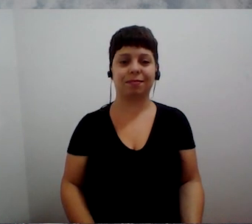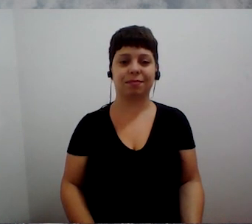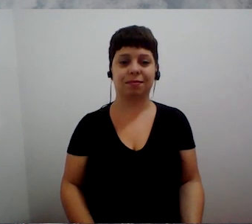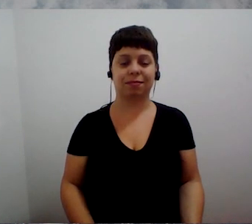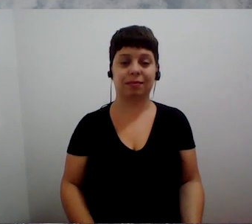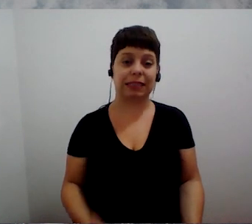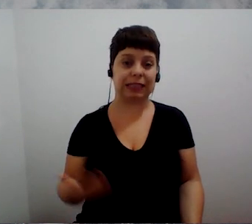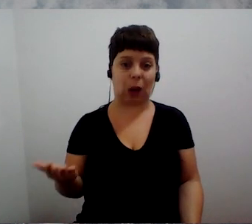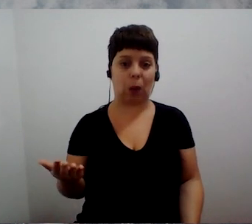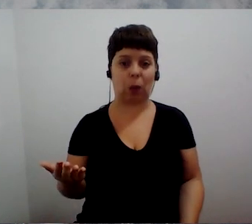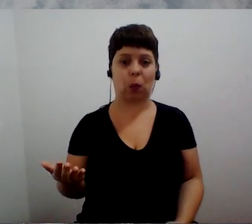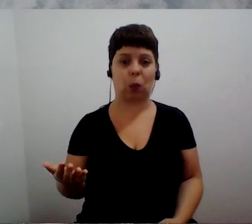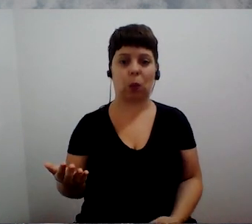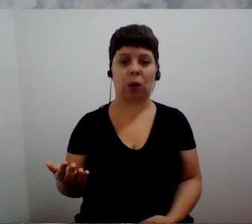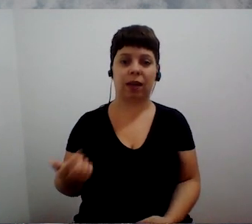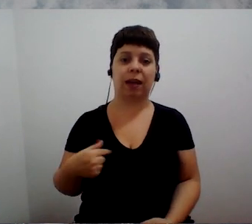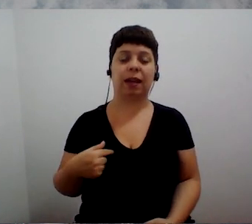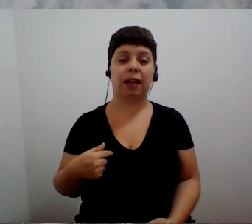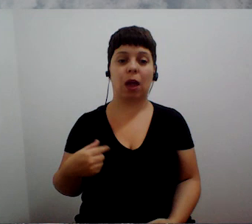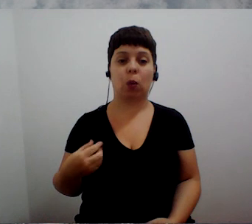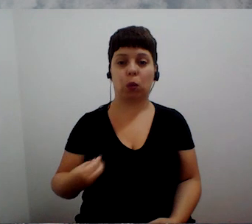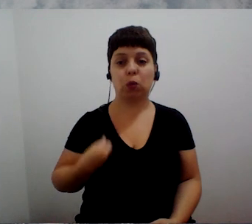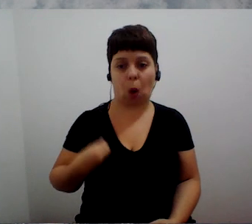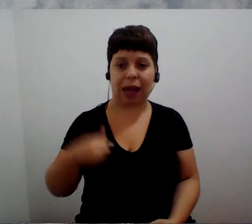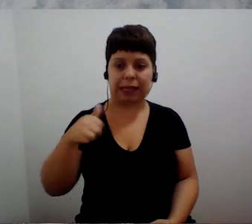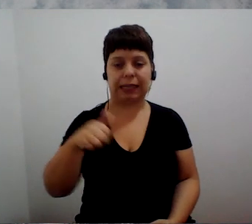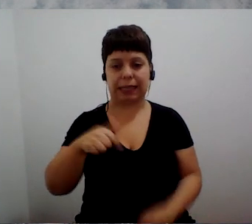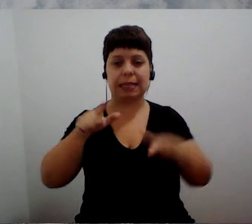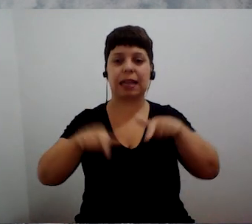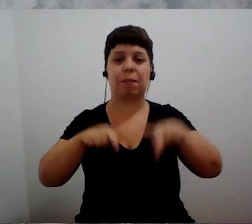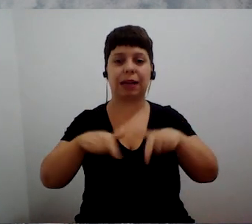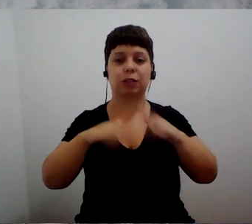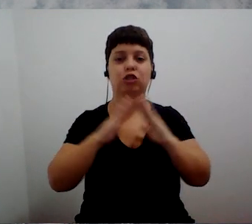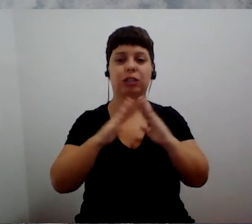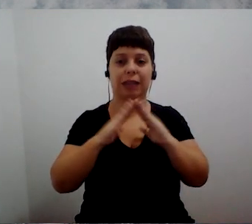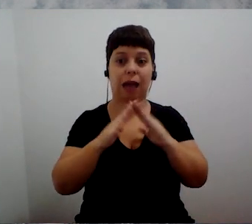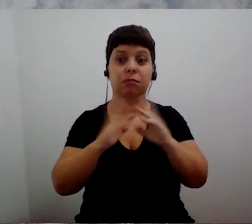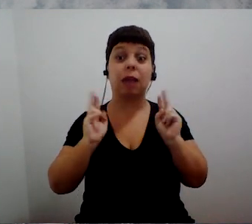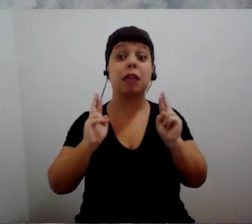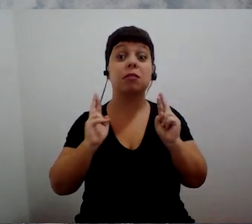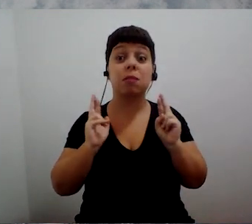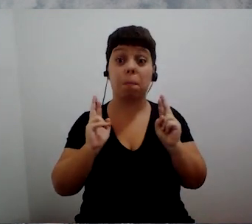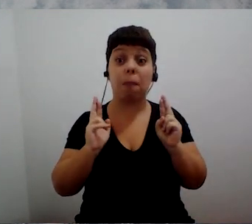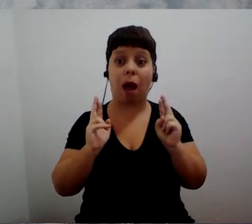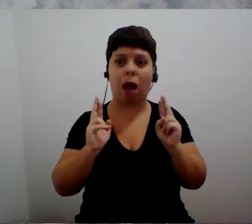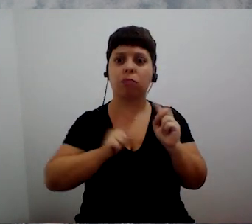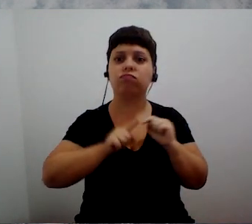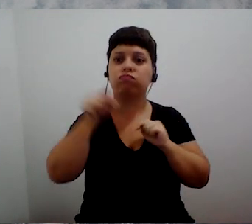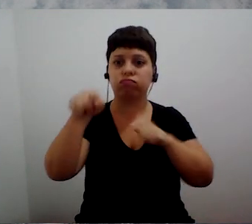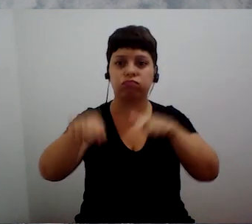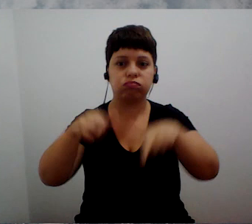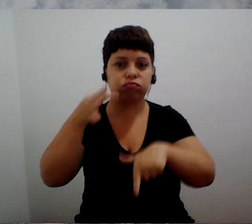I'm currently still working from home, but we hope to get back to our